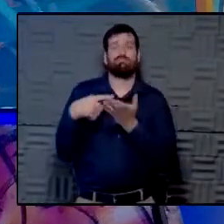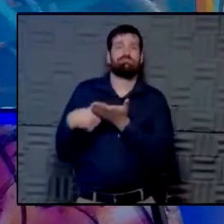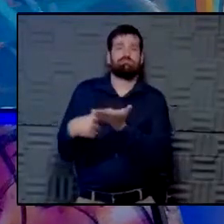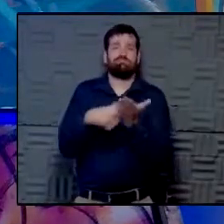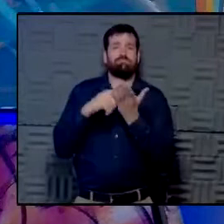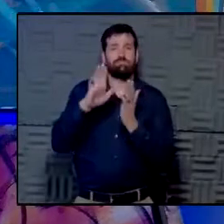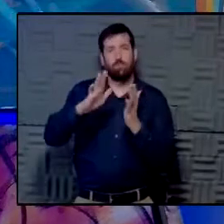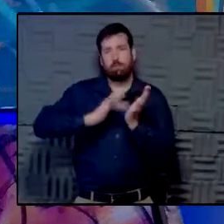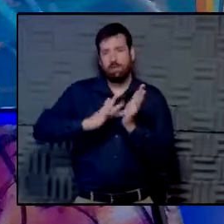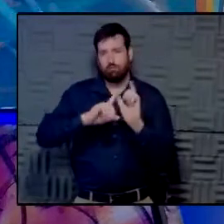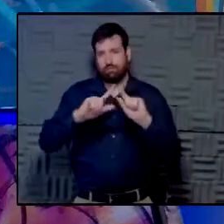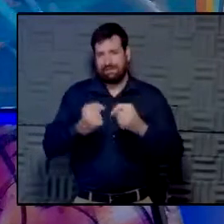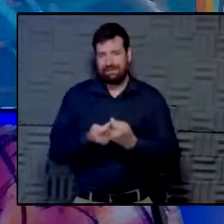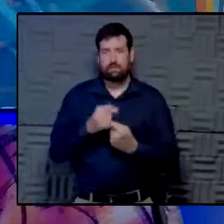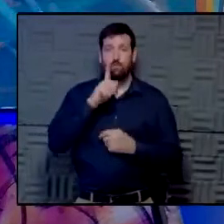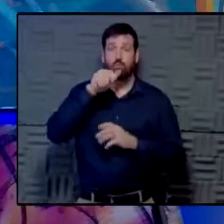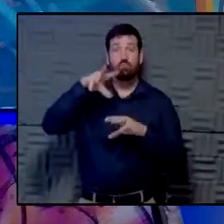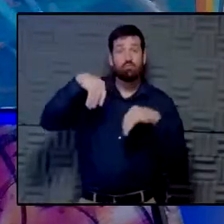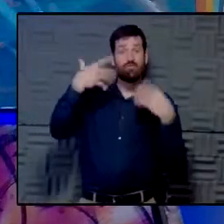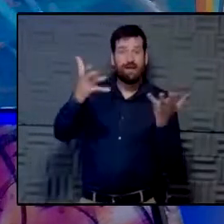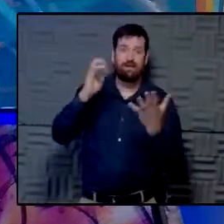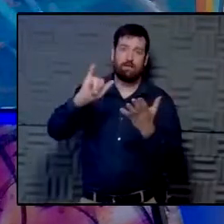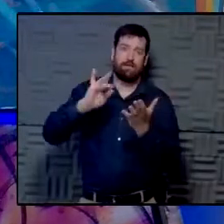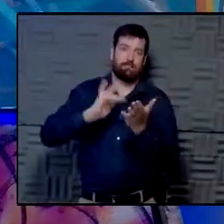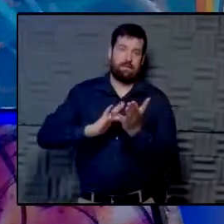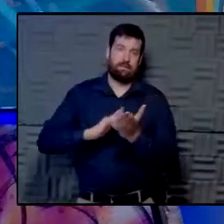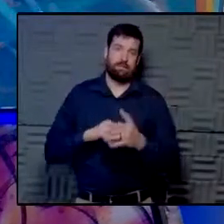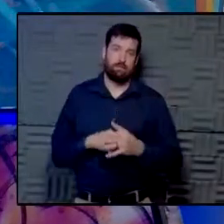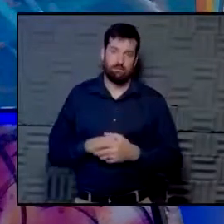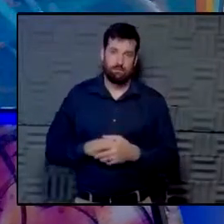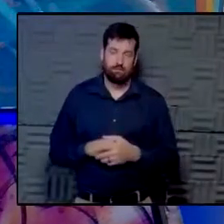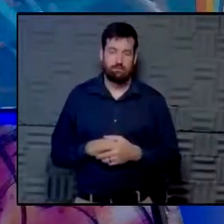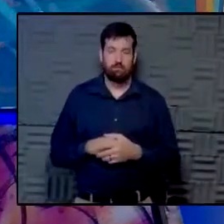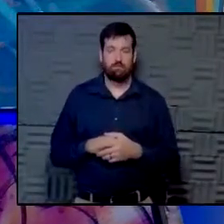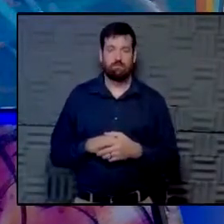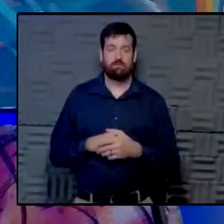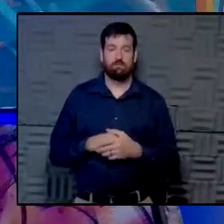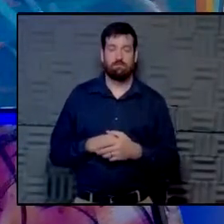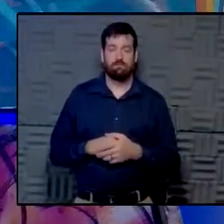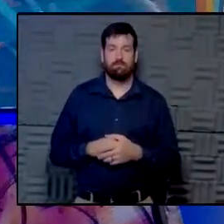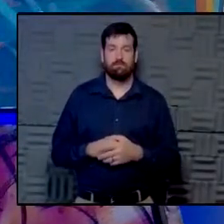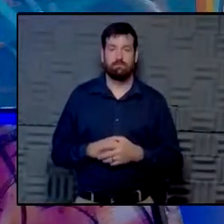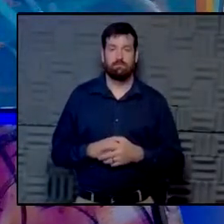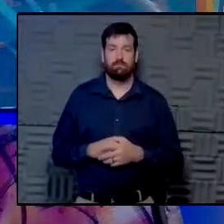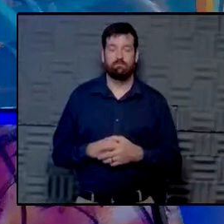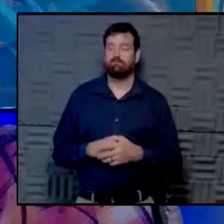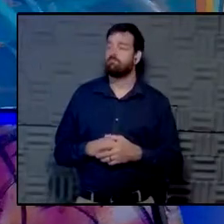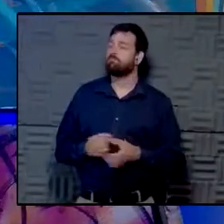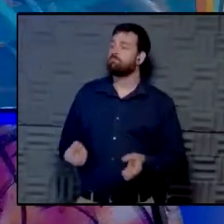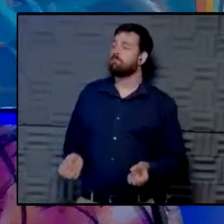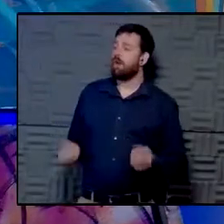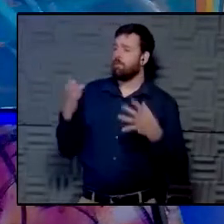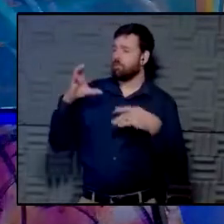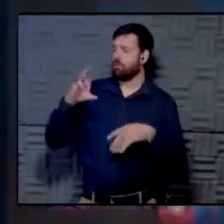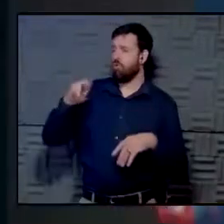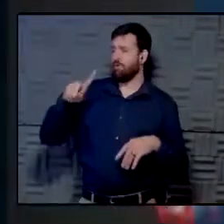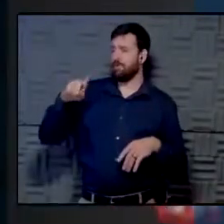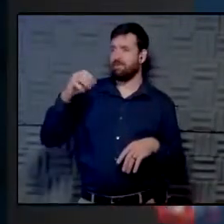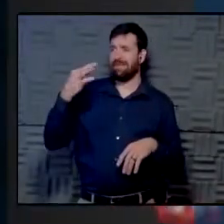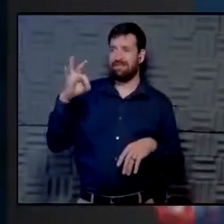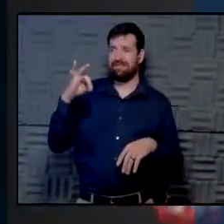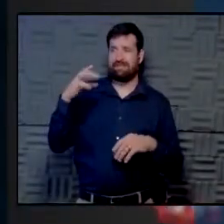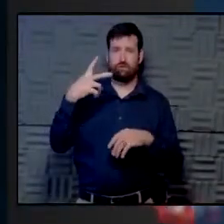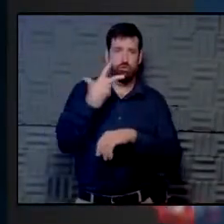and that group that is providing that immunosuppression if you are on immunosuppression. How much does a COVID-19